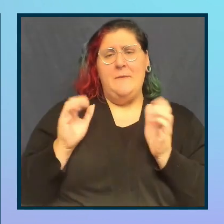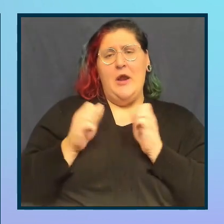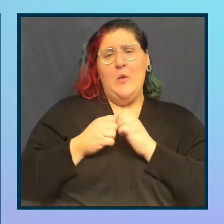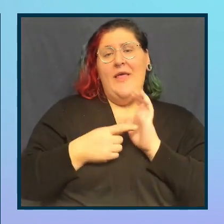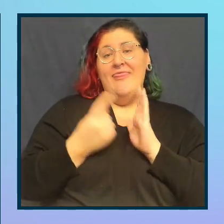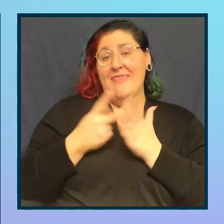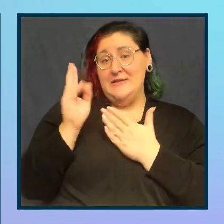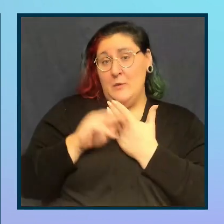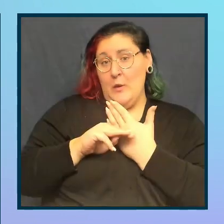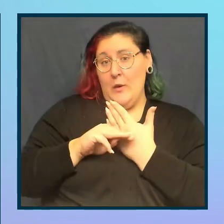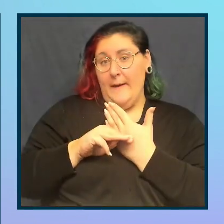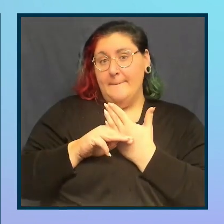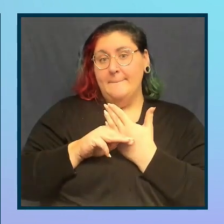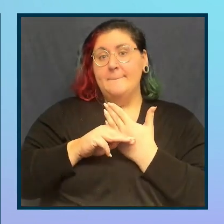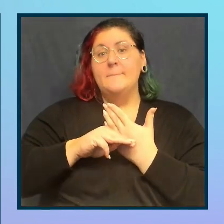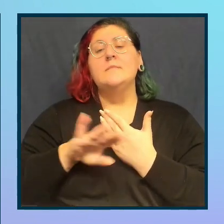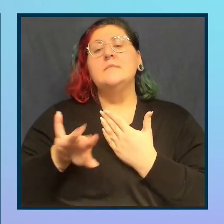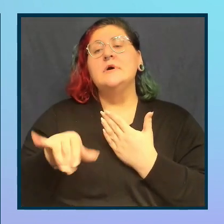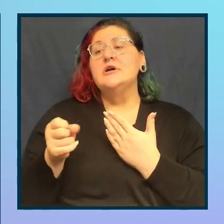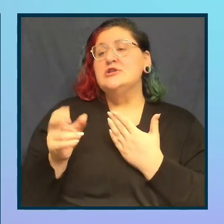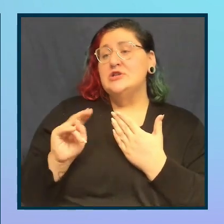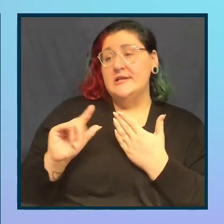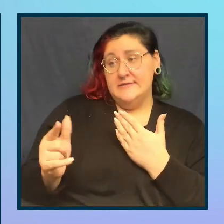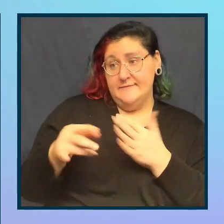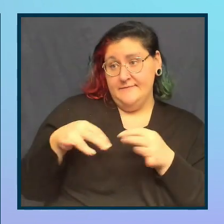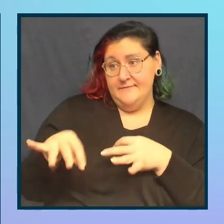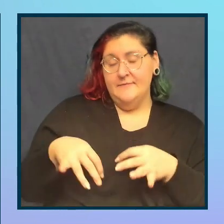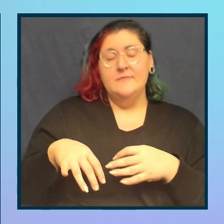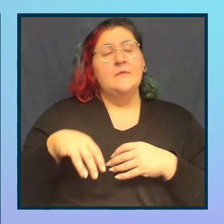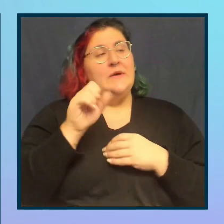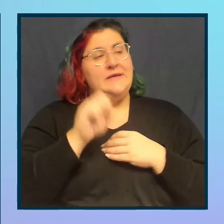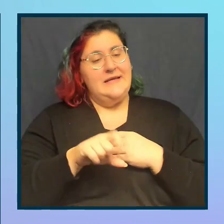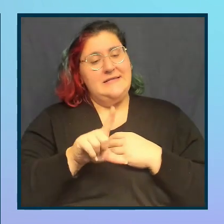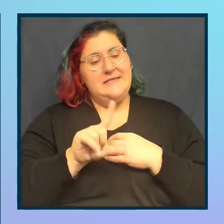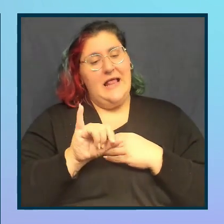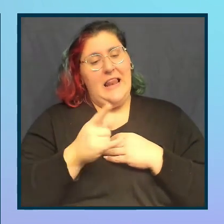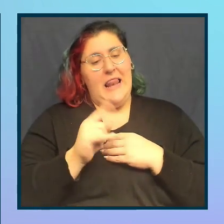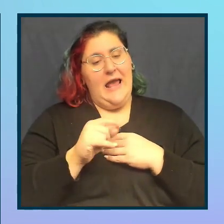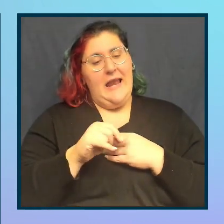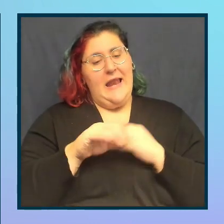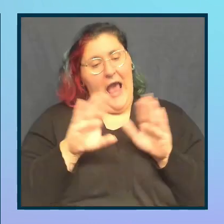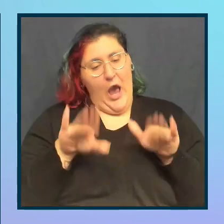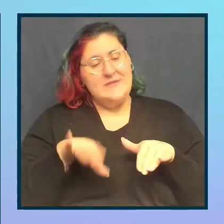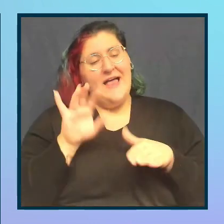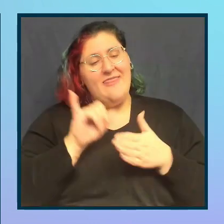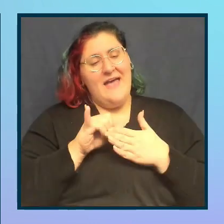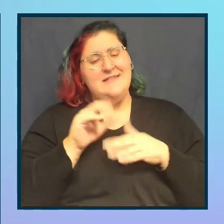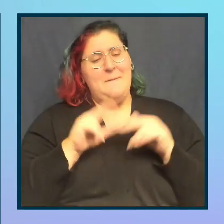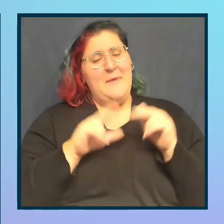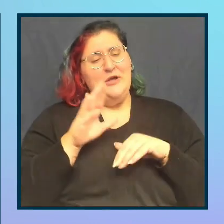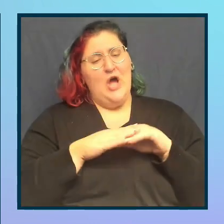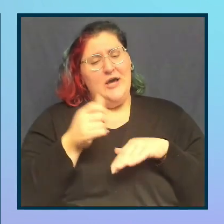one? Yeah, so Lighthouse is built on a subset of Axe Core rules. I don't remember off the top of my head